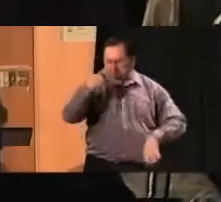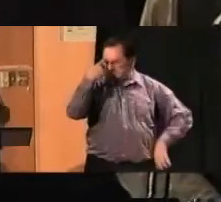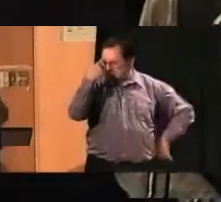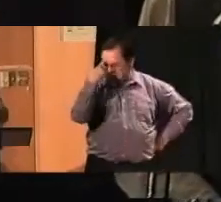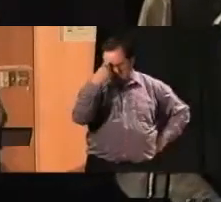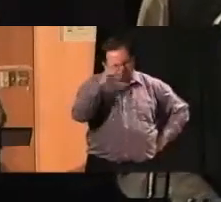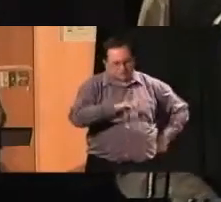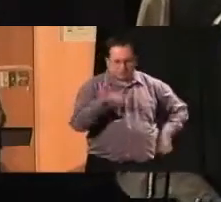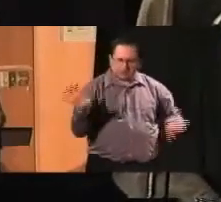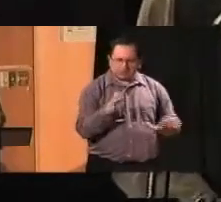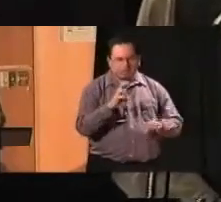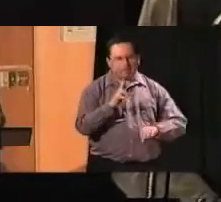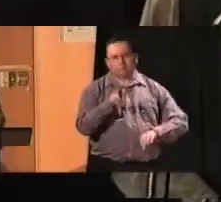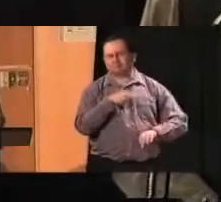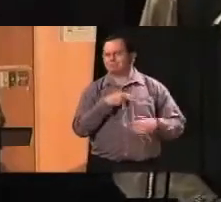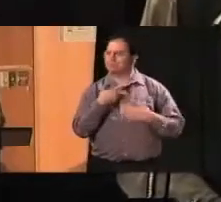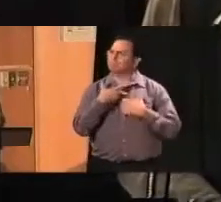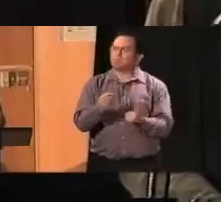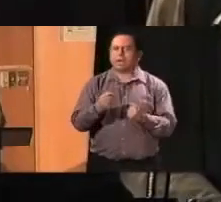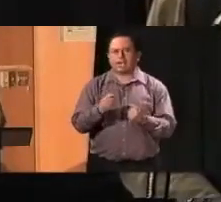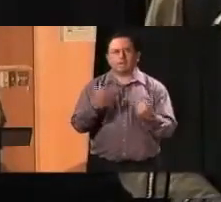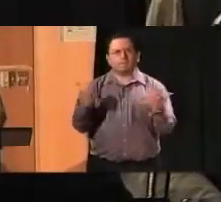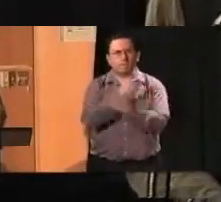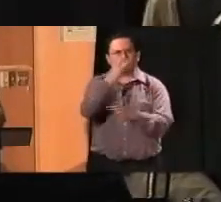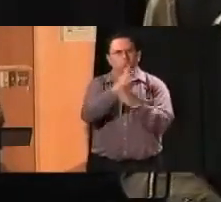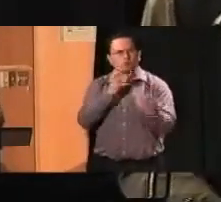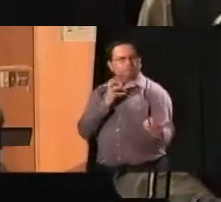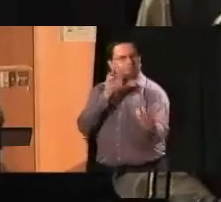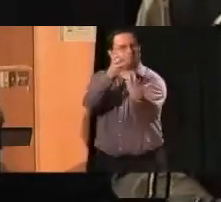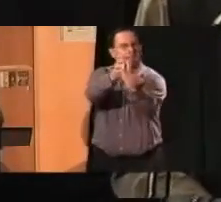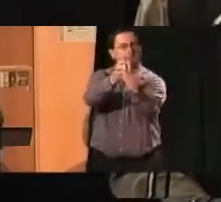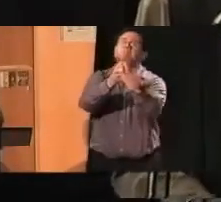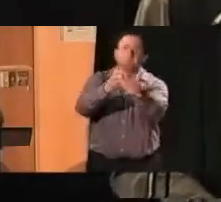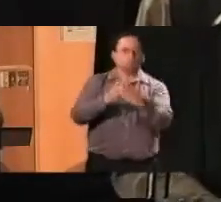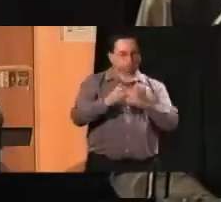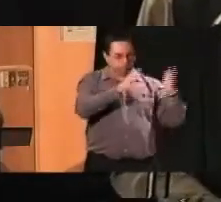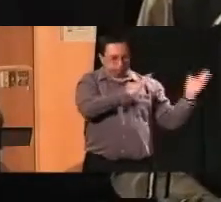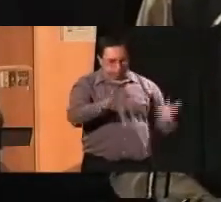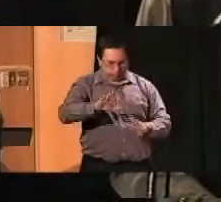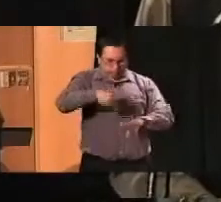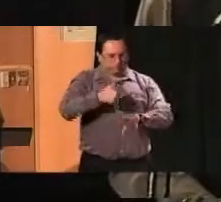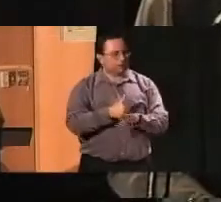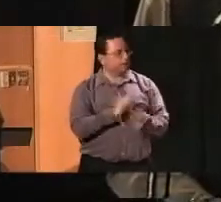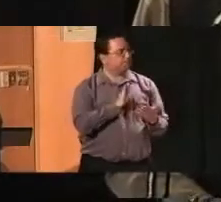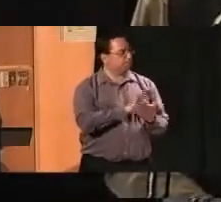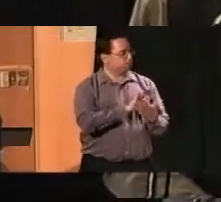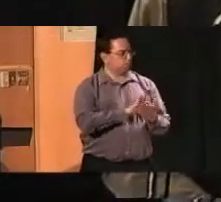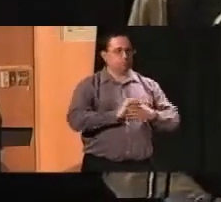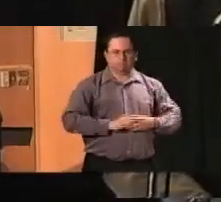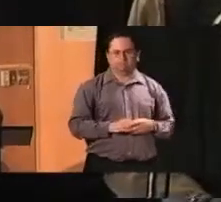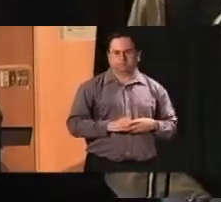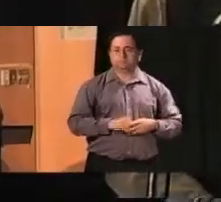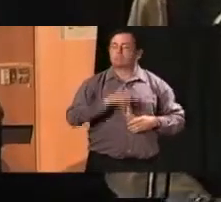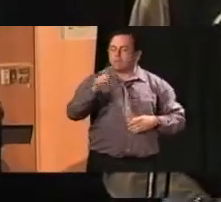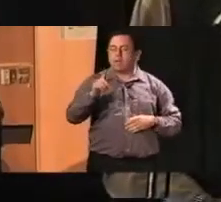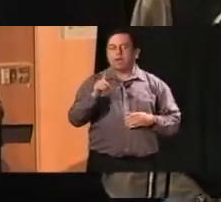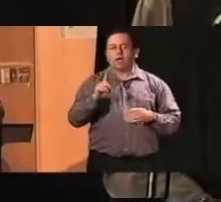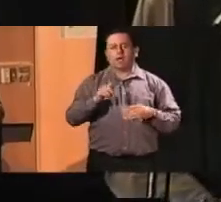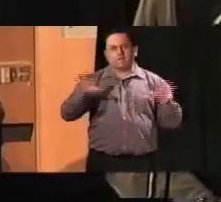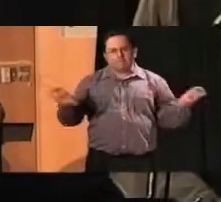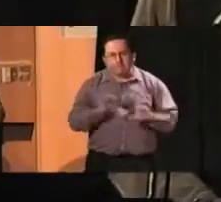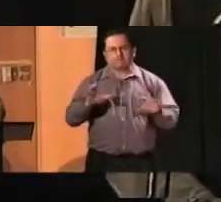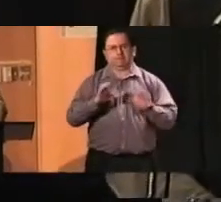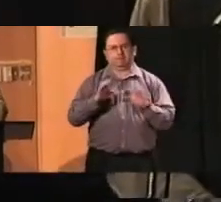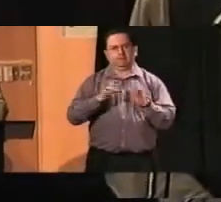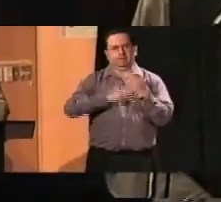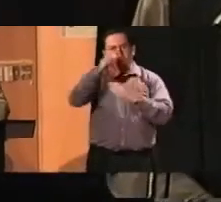something heroic to meet the problems of a new world. So, they organized a school. They adopted an activity curriculum consisting